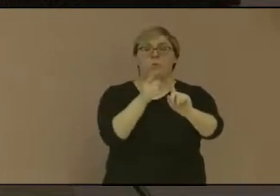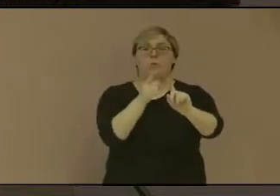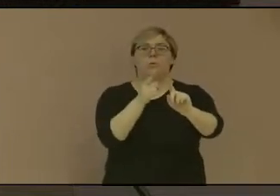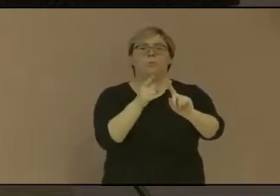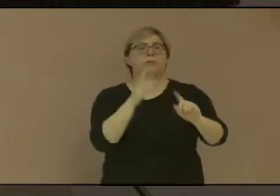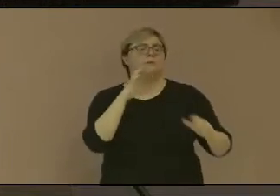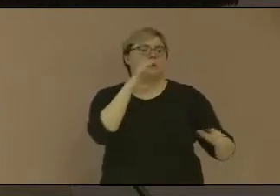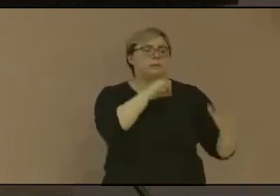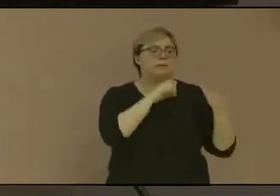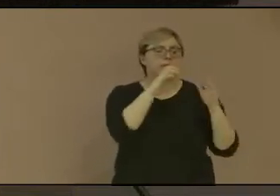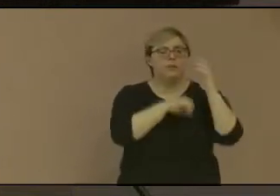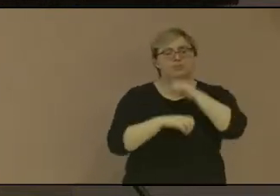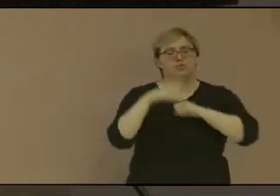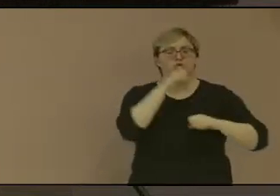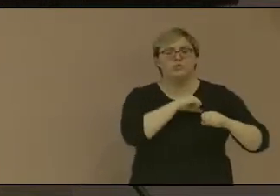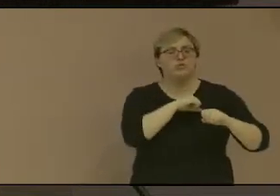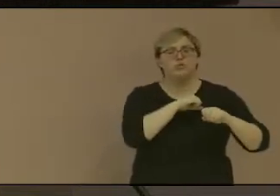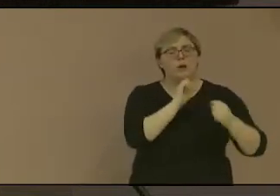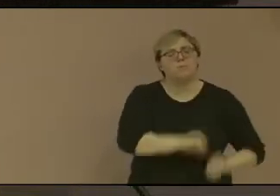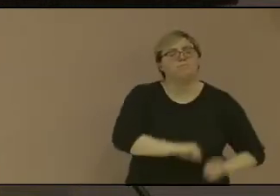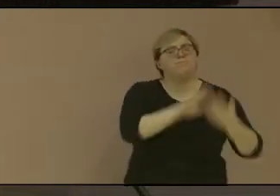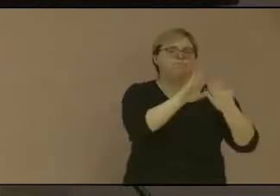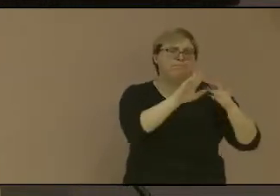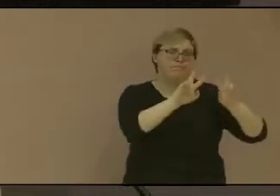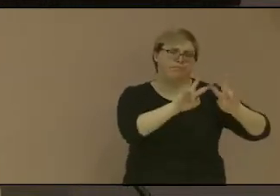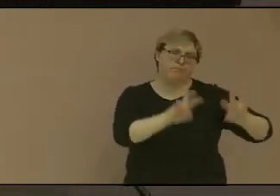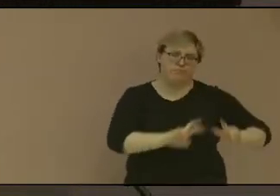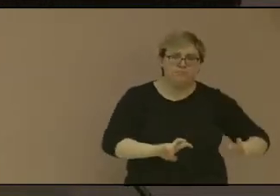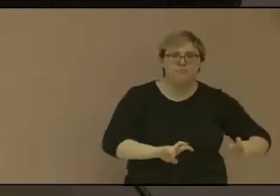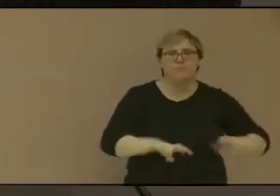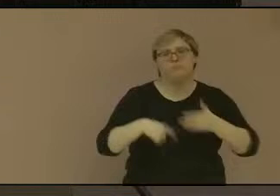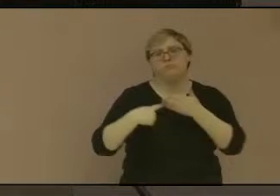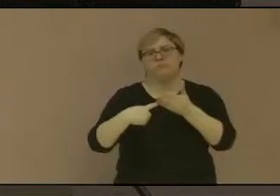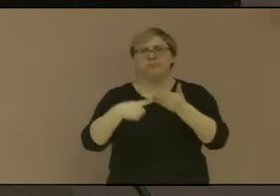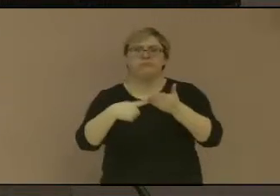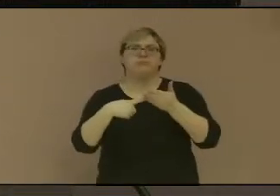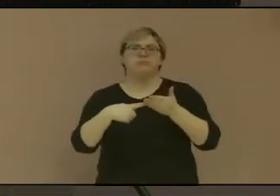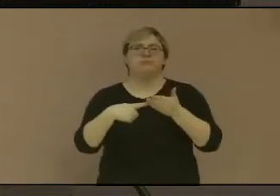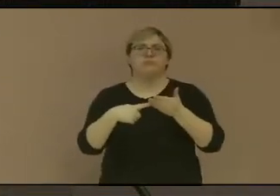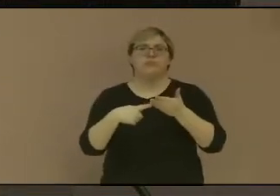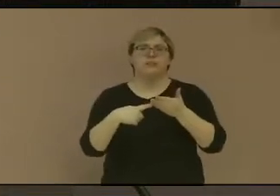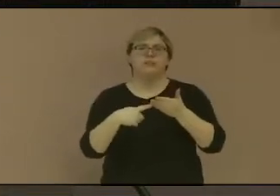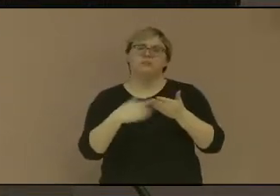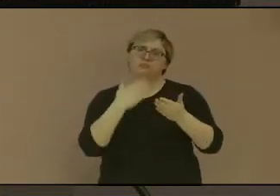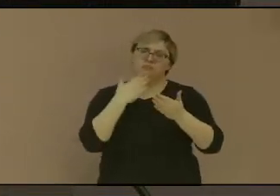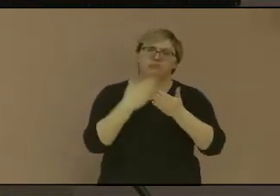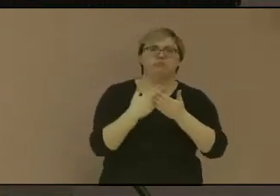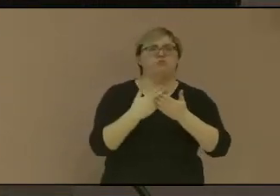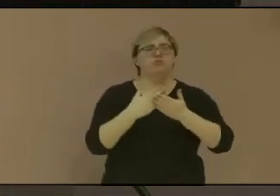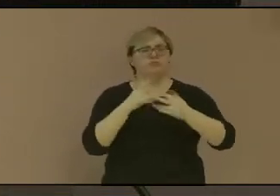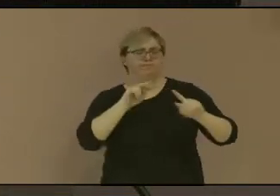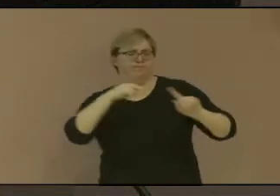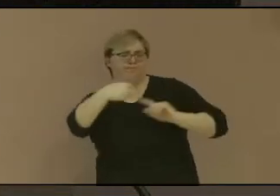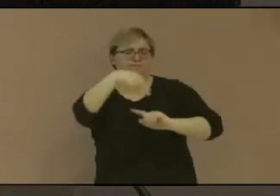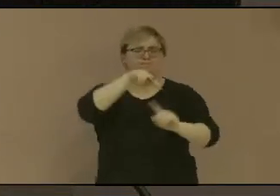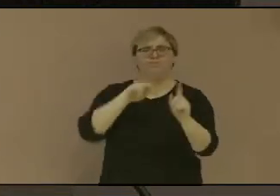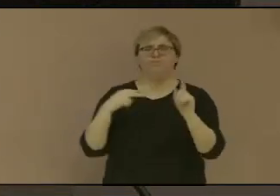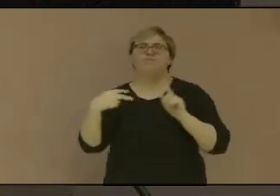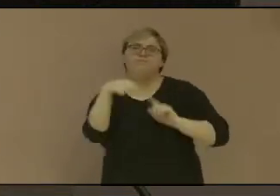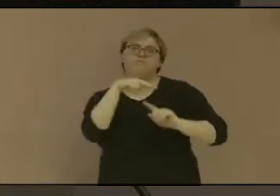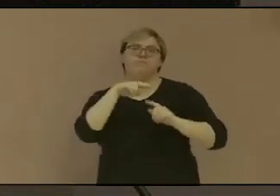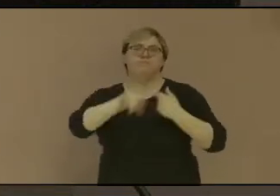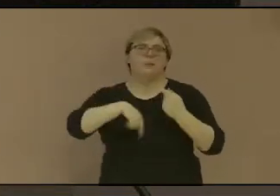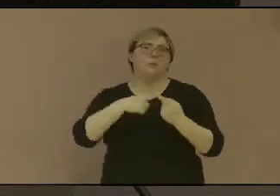and engage in meaningful dialogue about disability and accessibility. Through our public lectures,